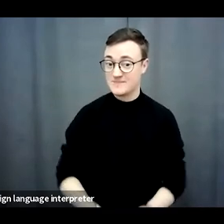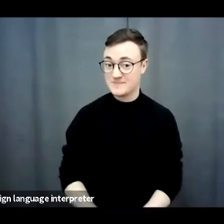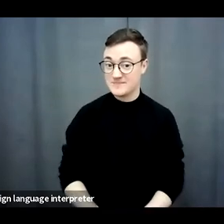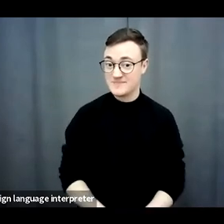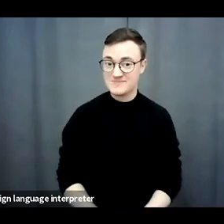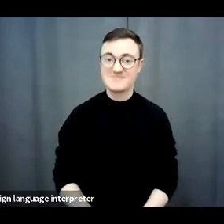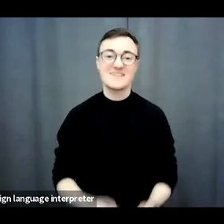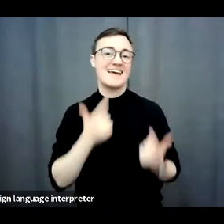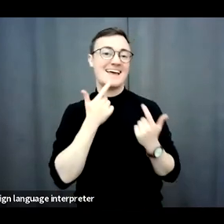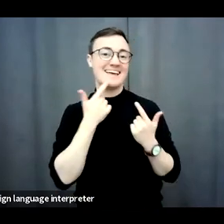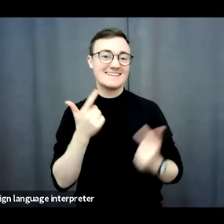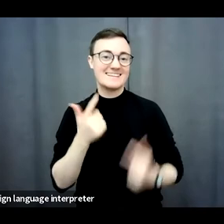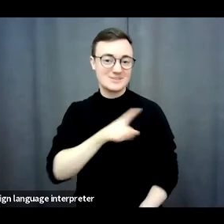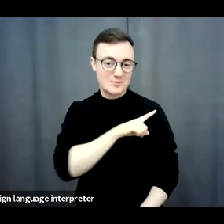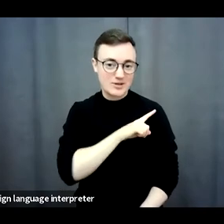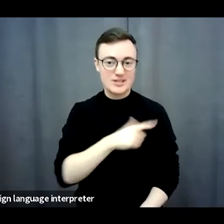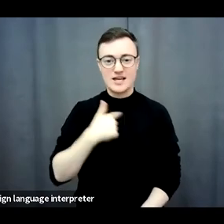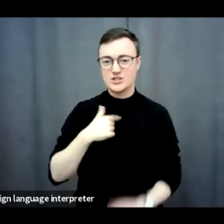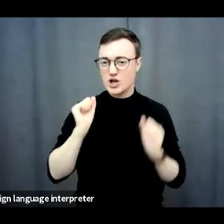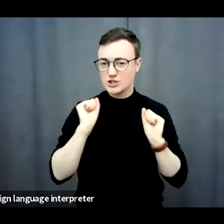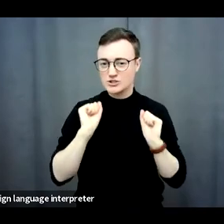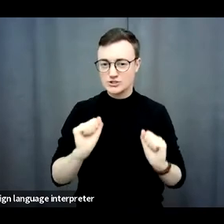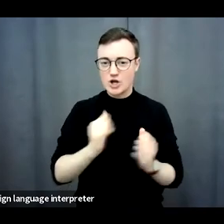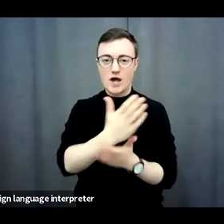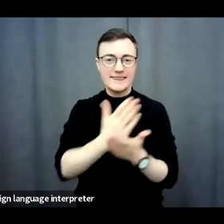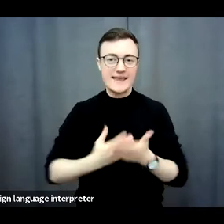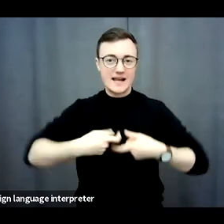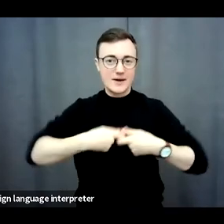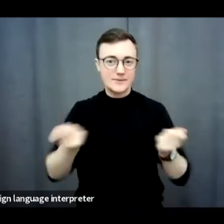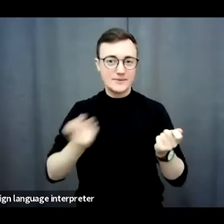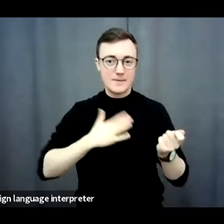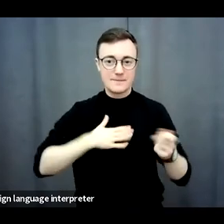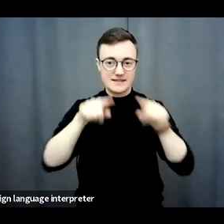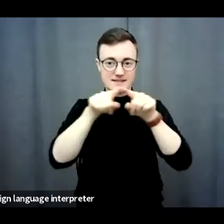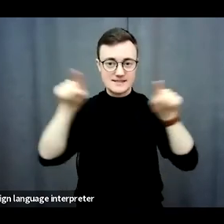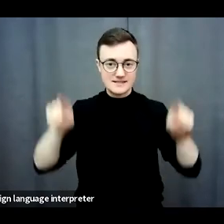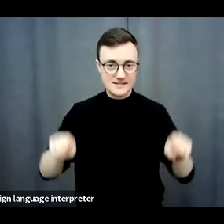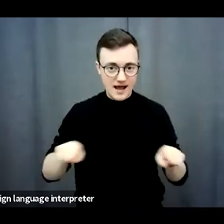Thank you very much. I will now start sharing my screen.